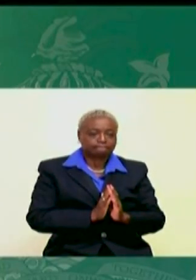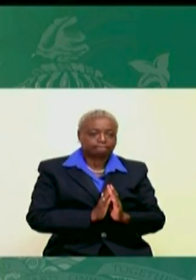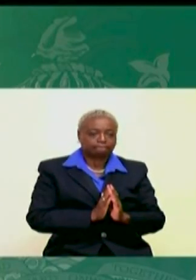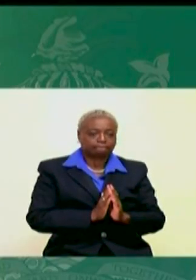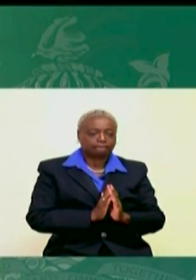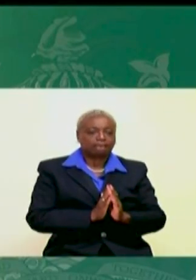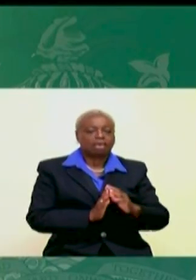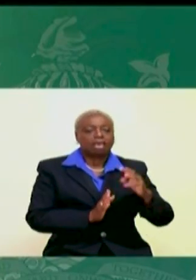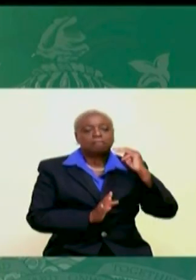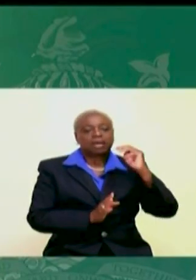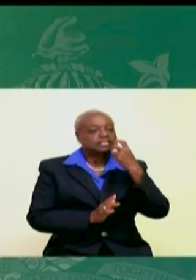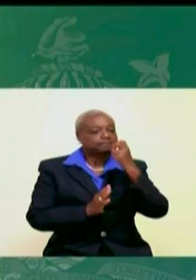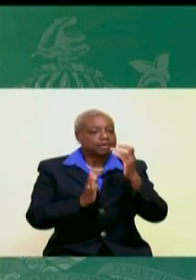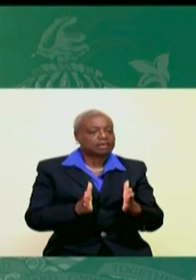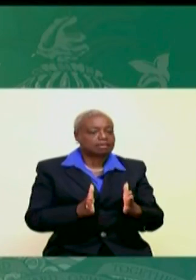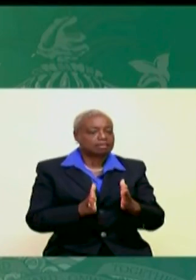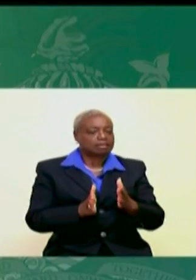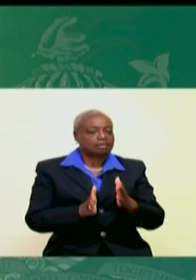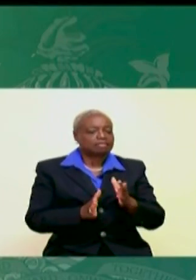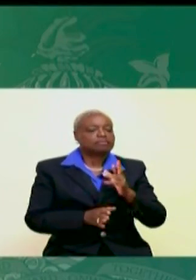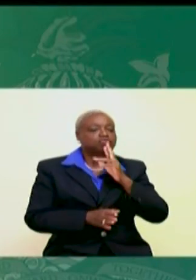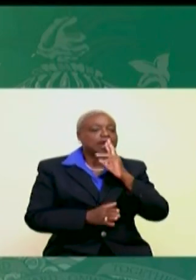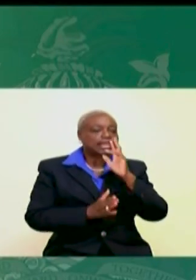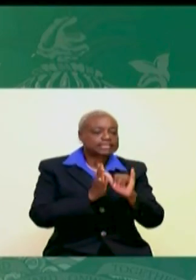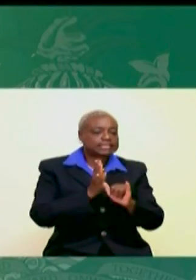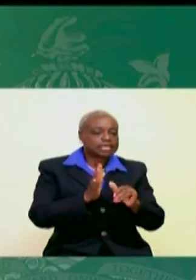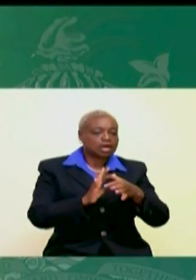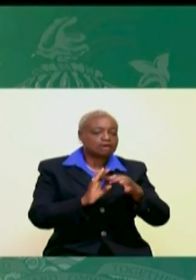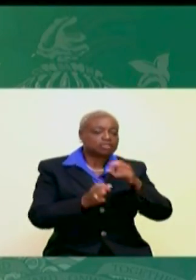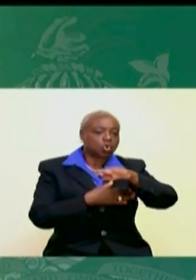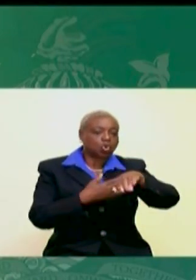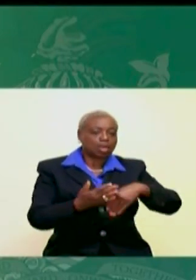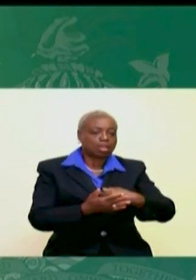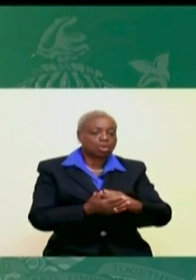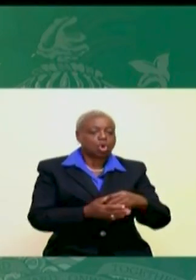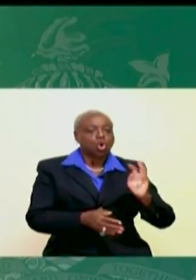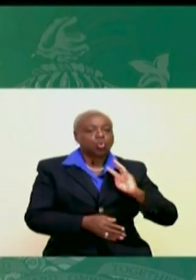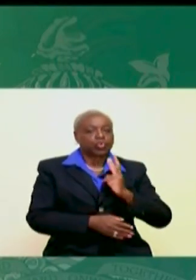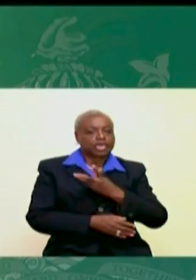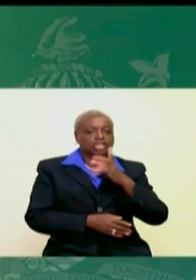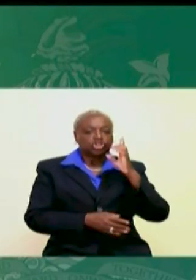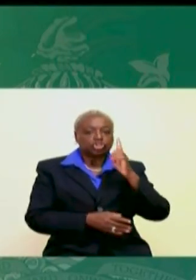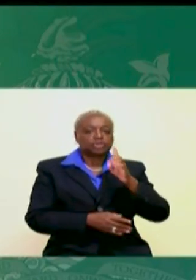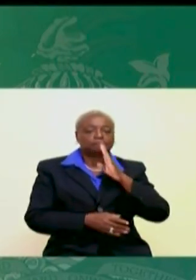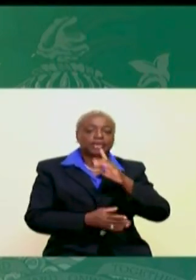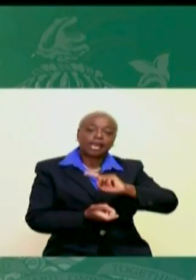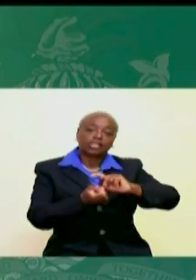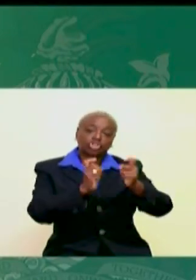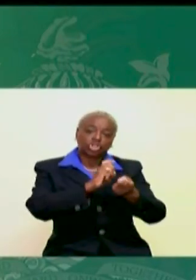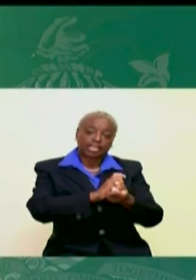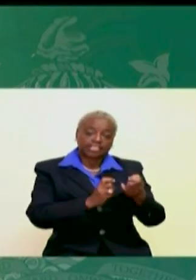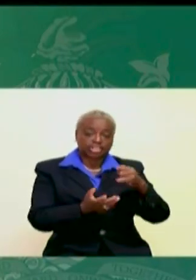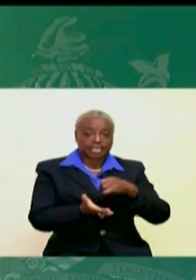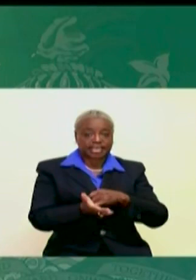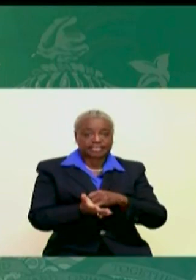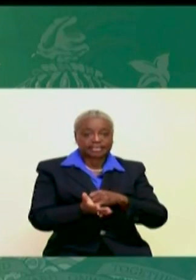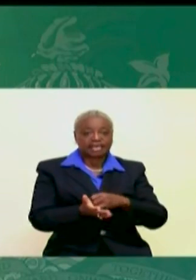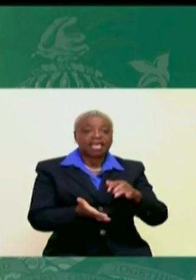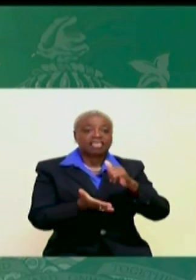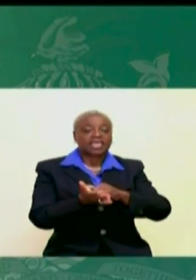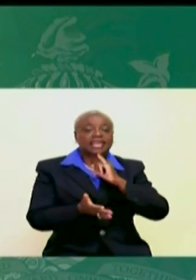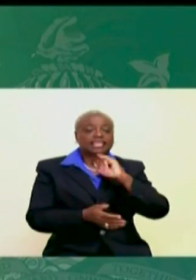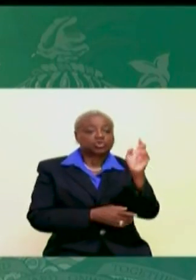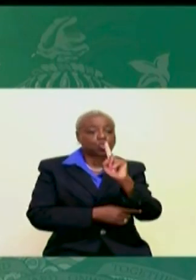Madam Speaker, the reality about it all is we should be changing it. The reality about it all, Madam Speaker, is that is where we